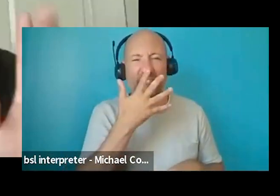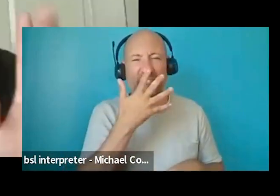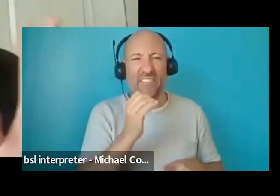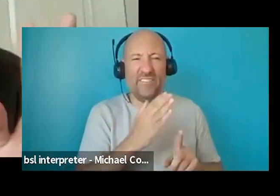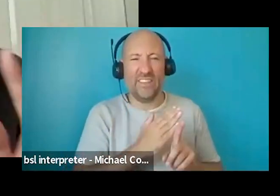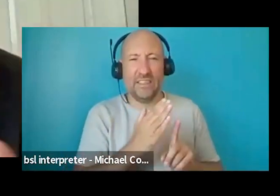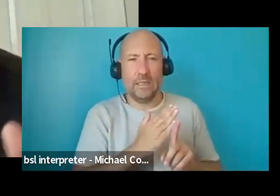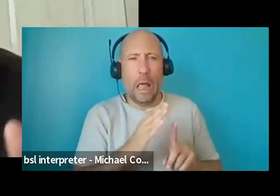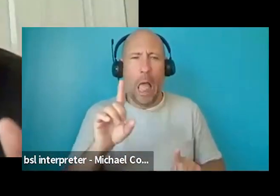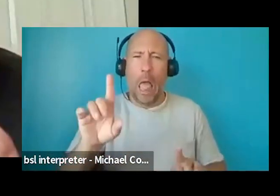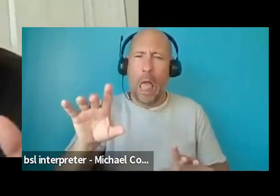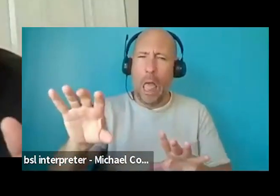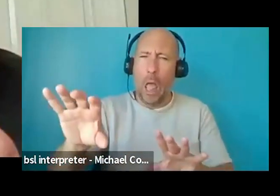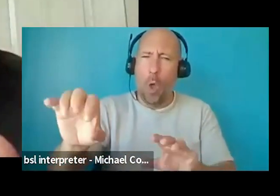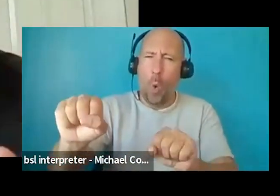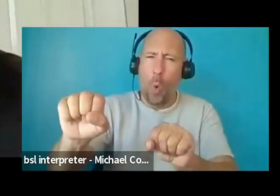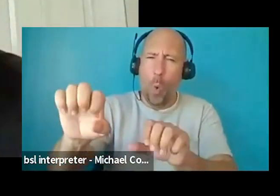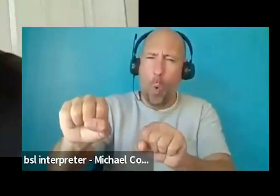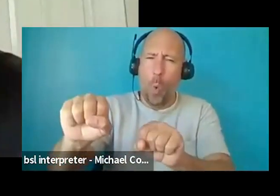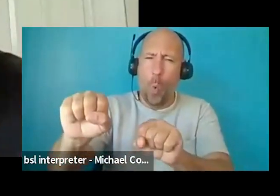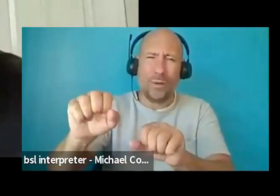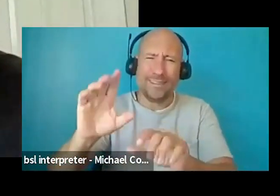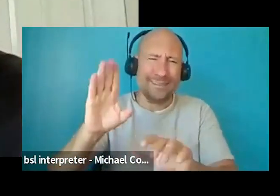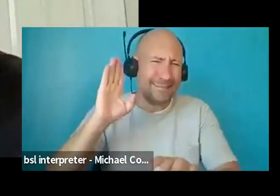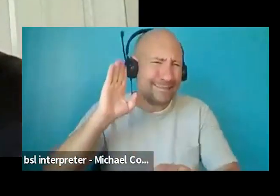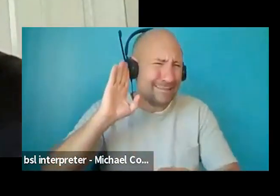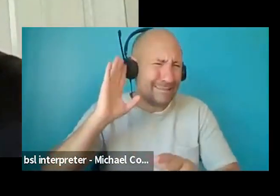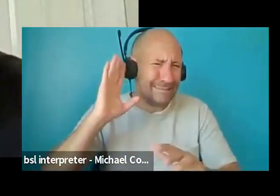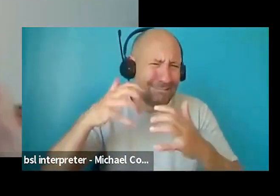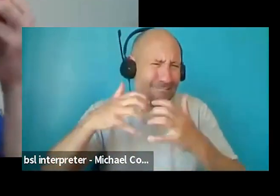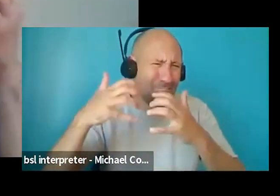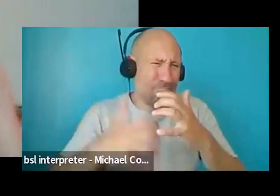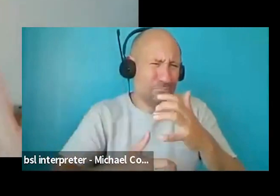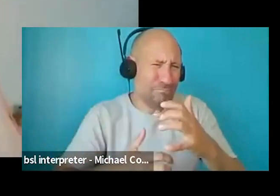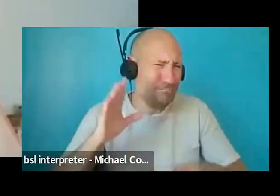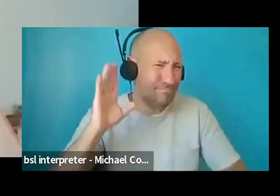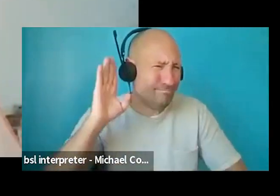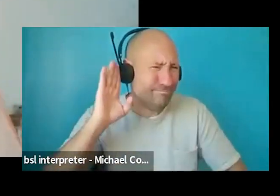Sorry, Alison, I think you have a problem with the sound.